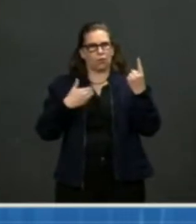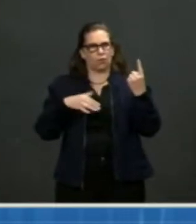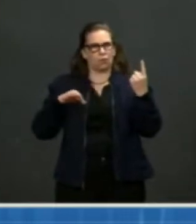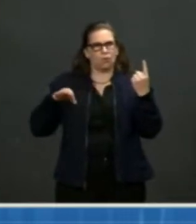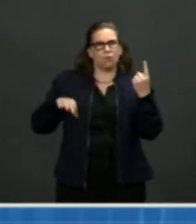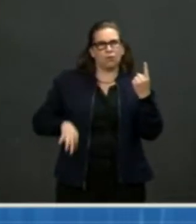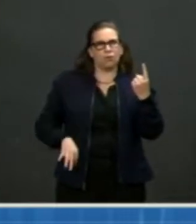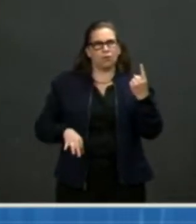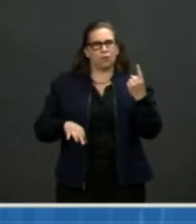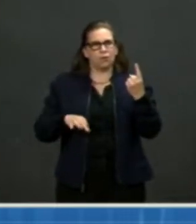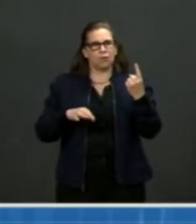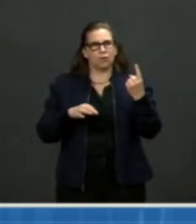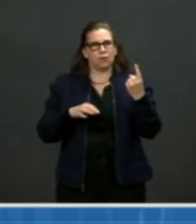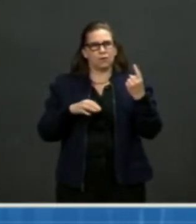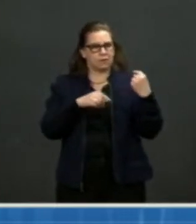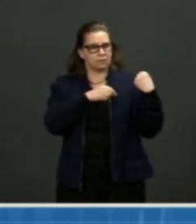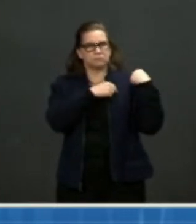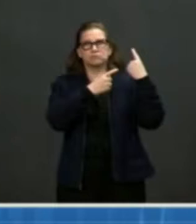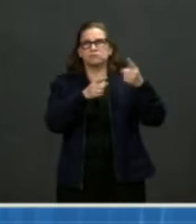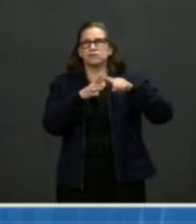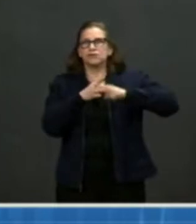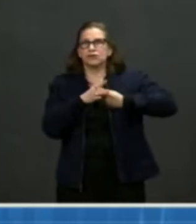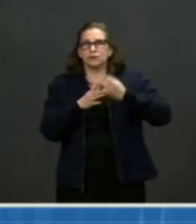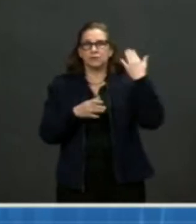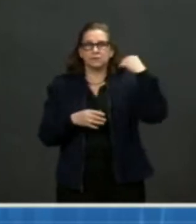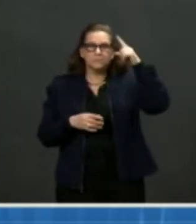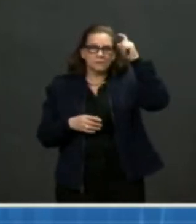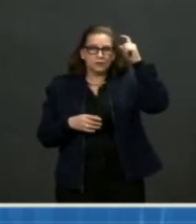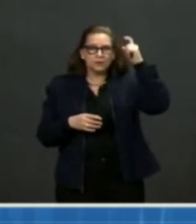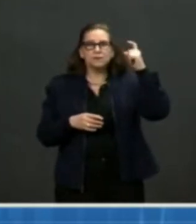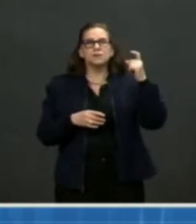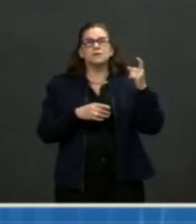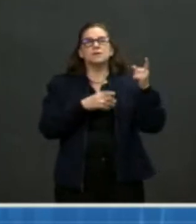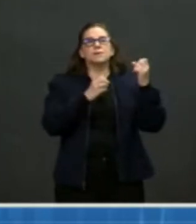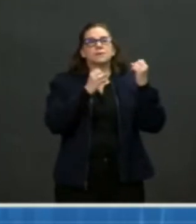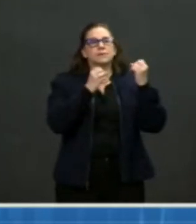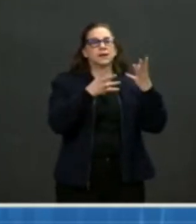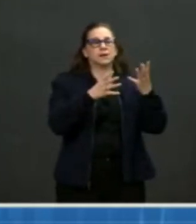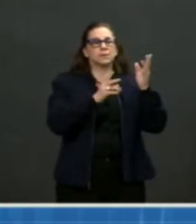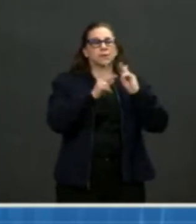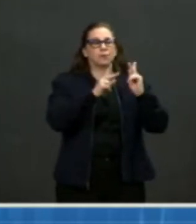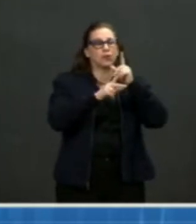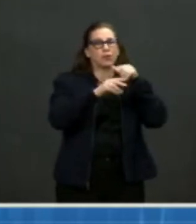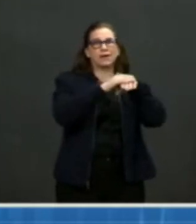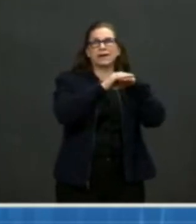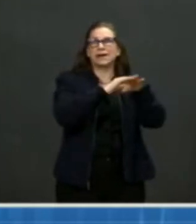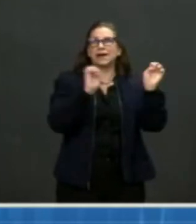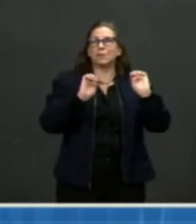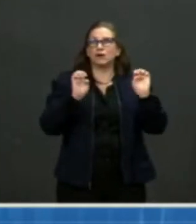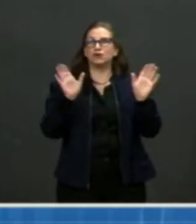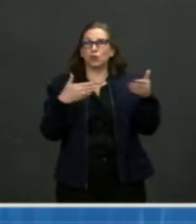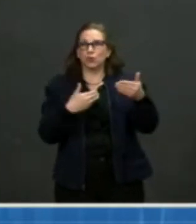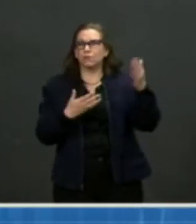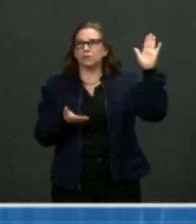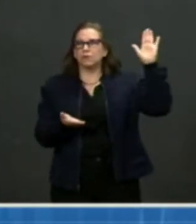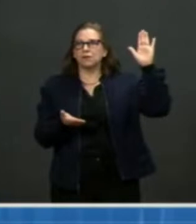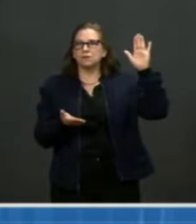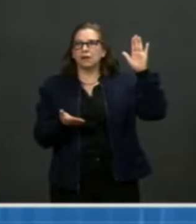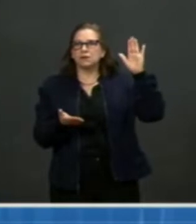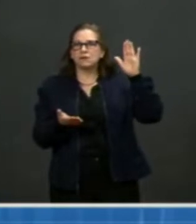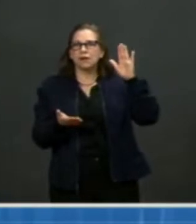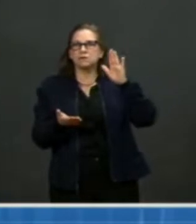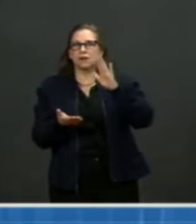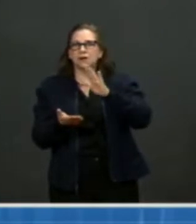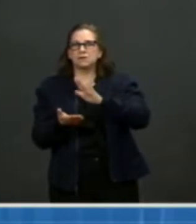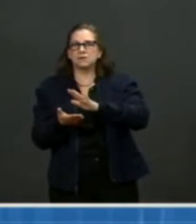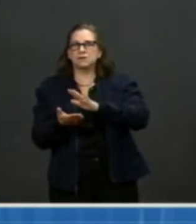presenting to our emergency departments because of COVID-19 is lower than those aged 26 to 45 in the United